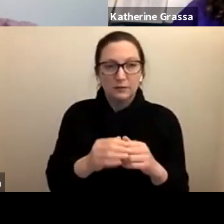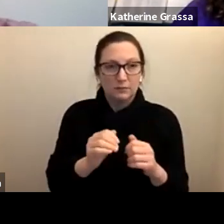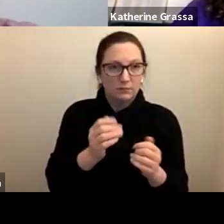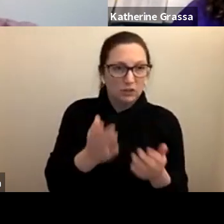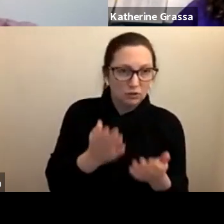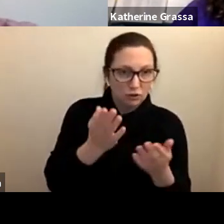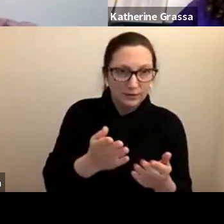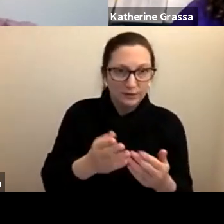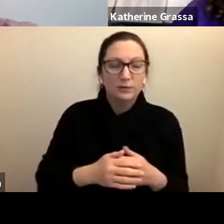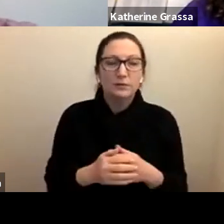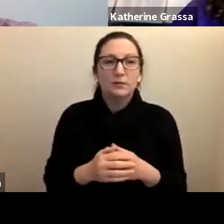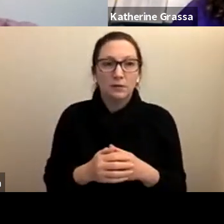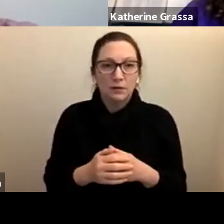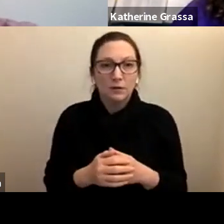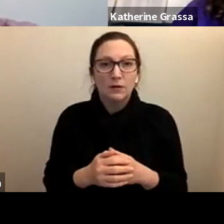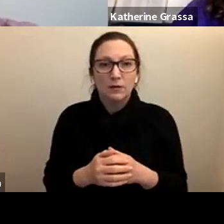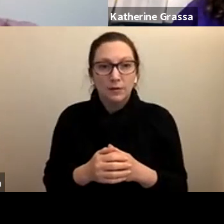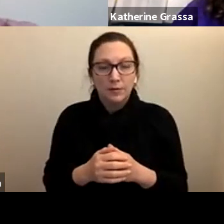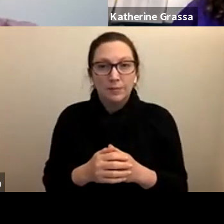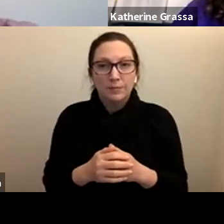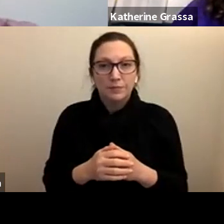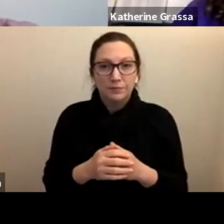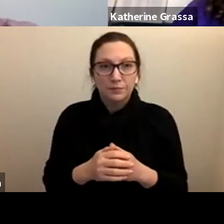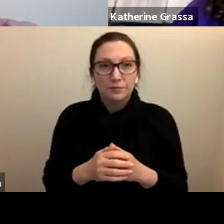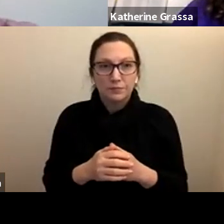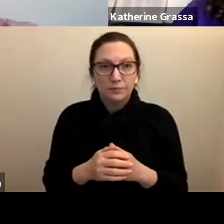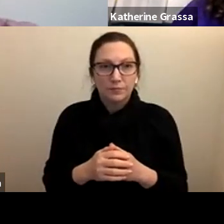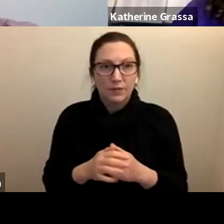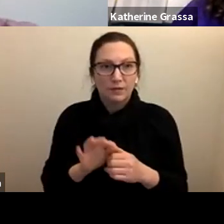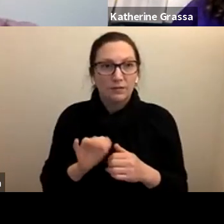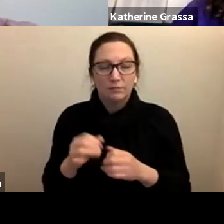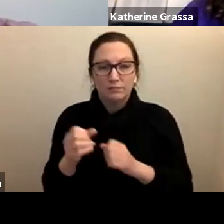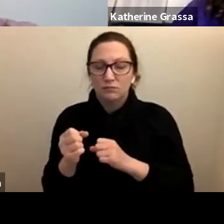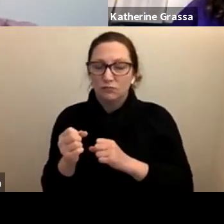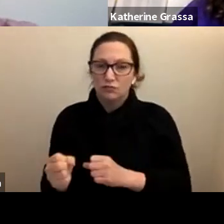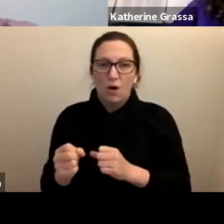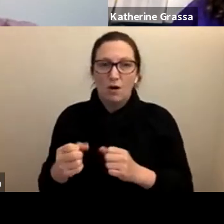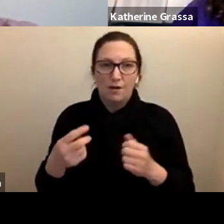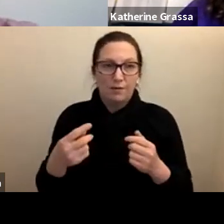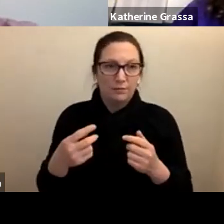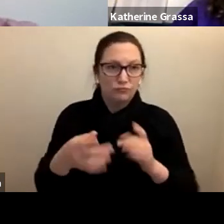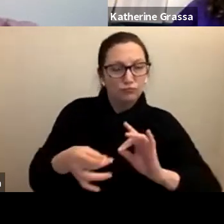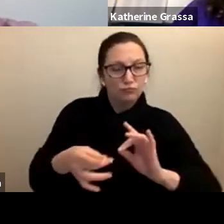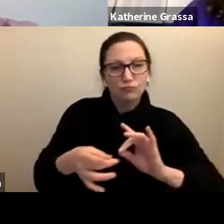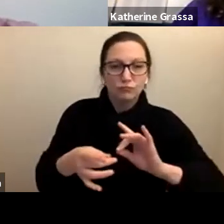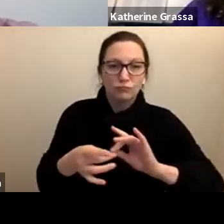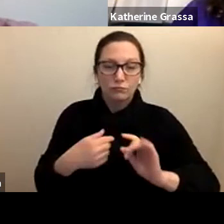suggestions tonight, which were, it's a very compelling case. I appreciate it.